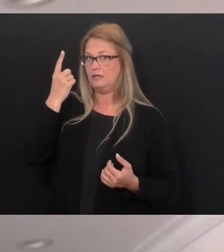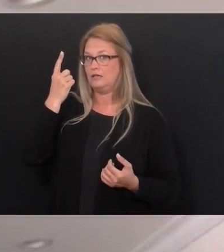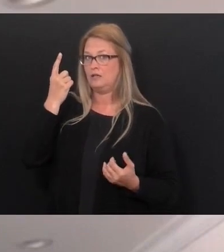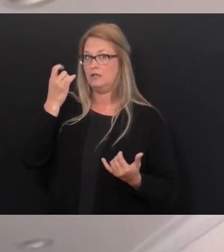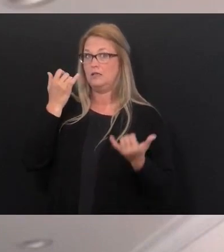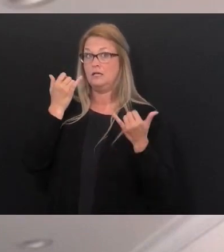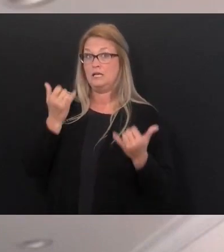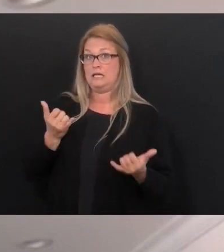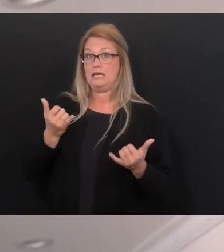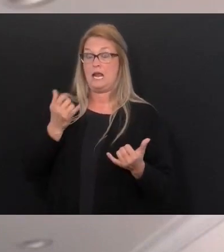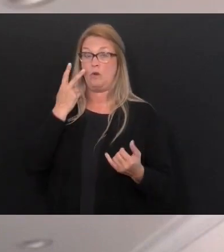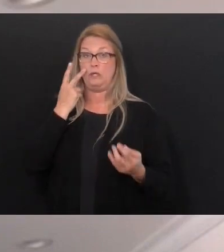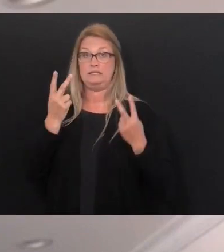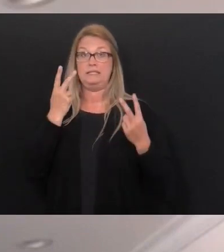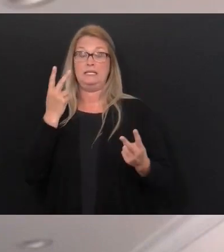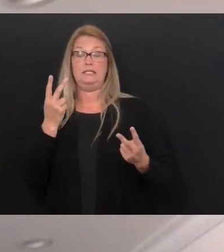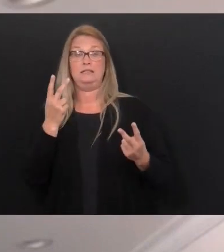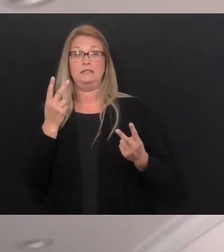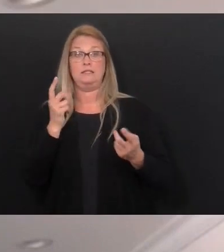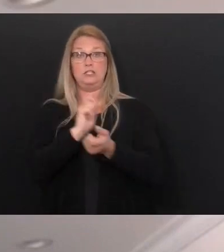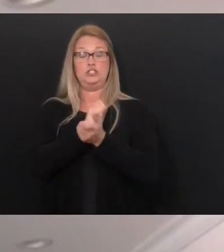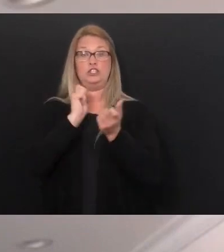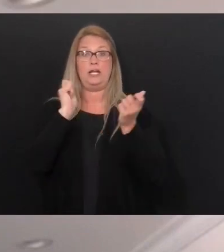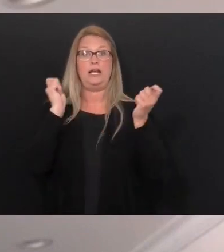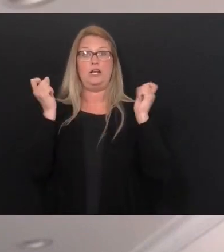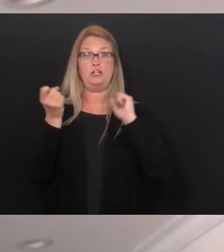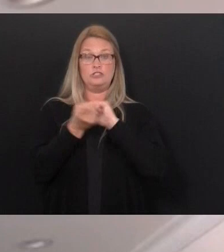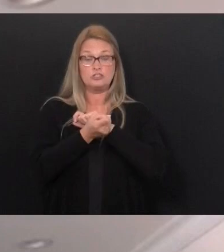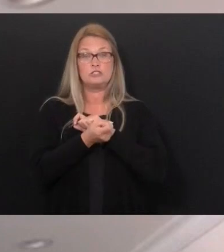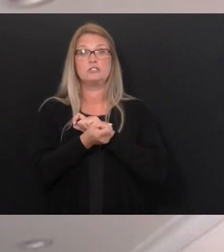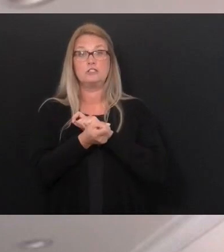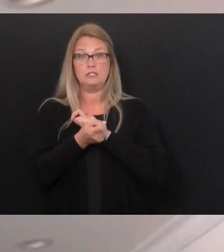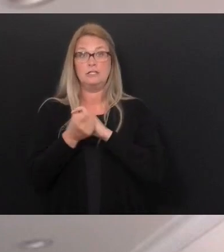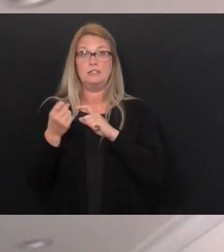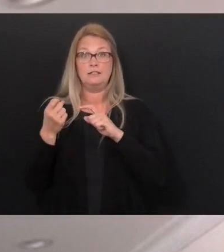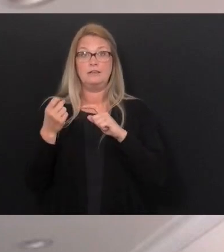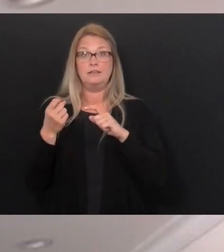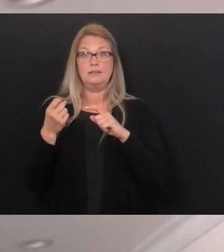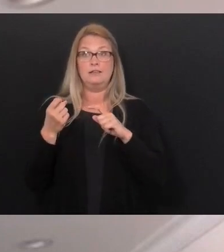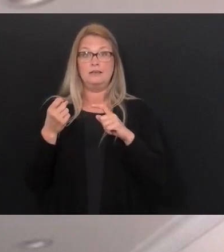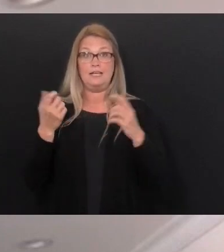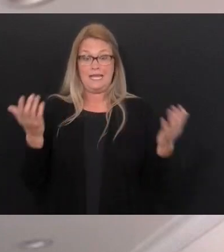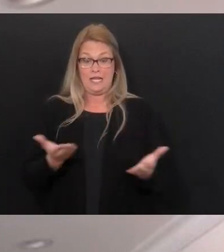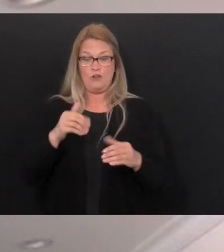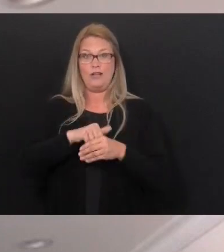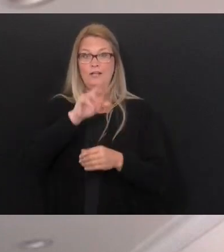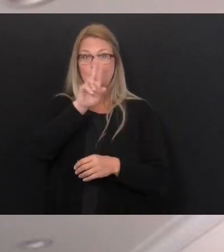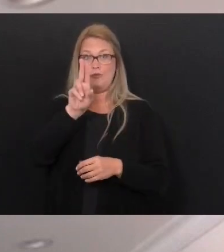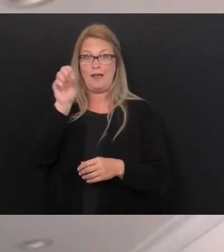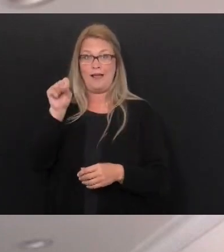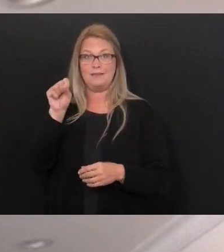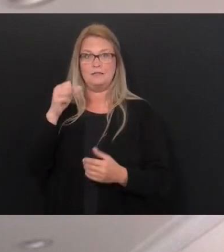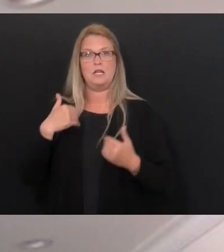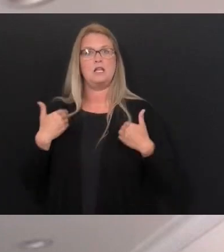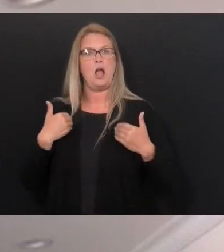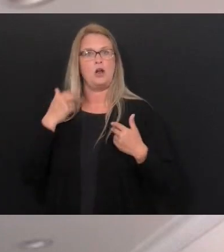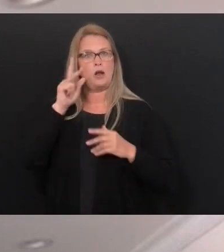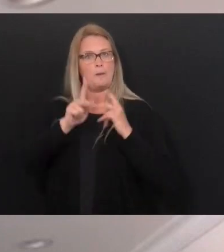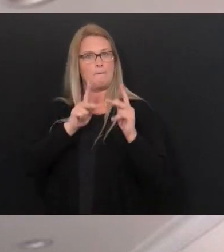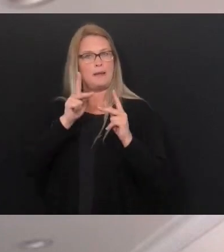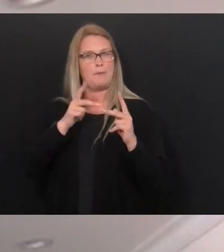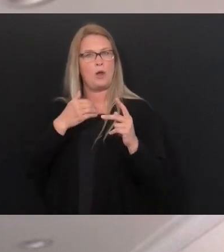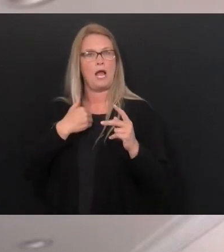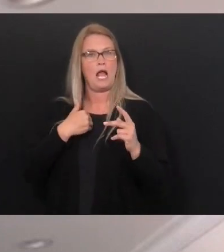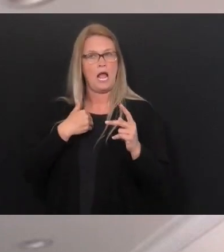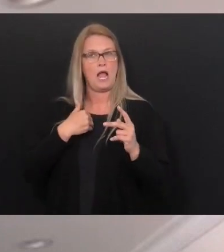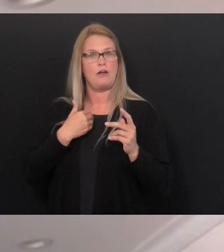seeing COVID-19 change as it's gotten here in the U.S., that younger people are affected more